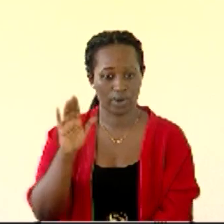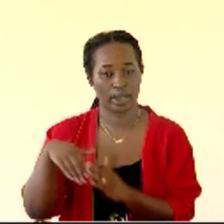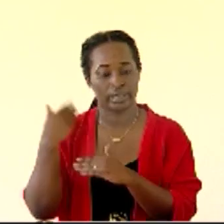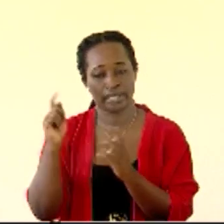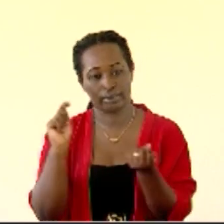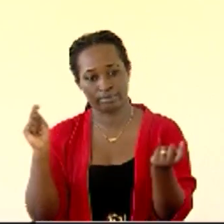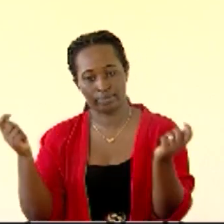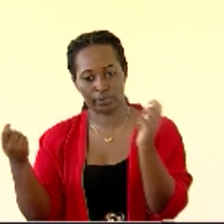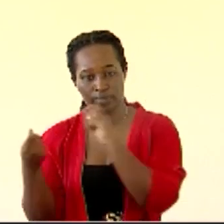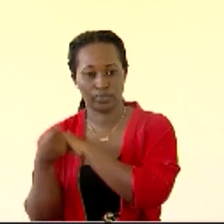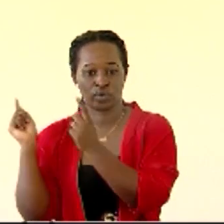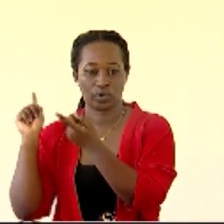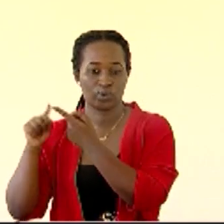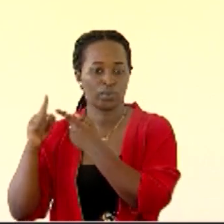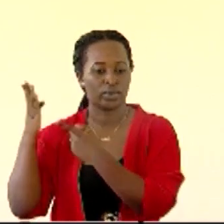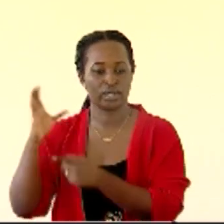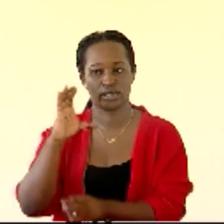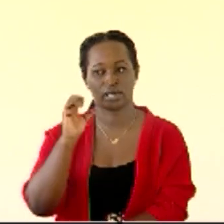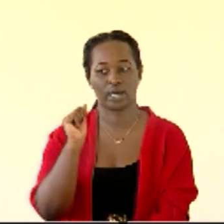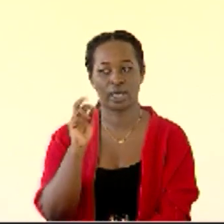move to this carboxylic acid.